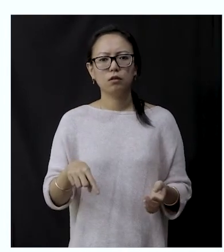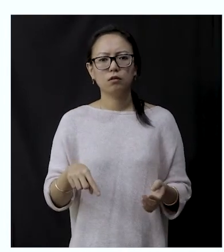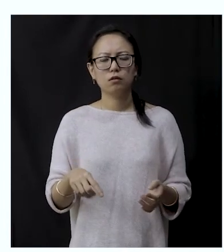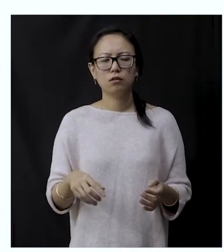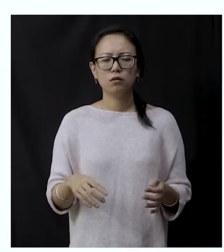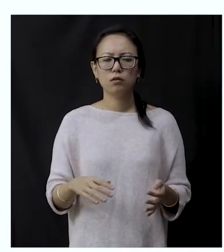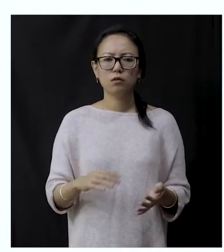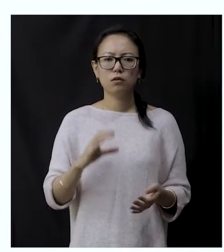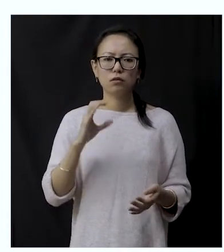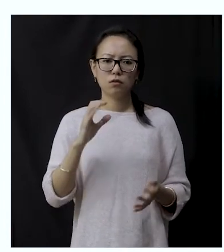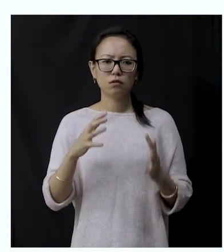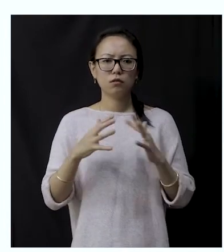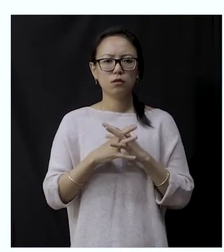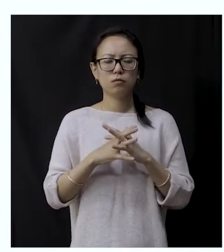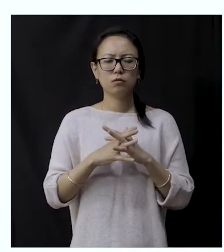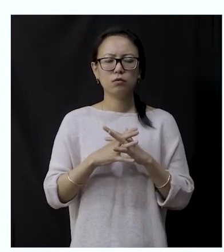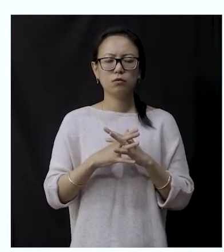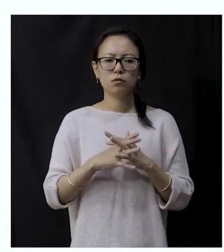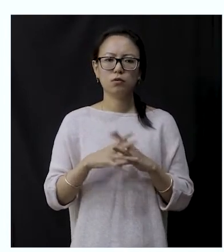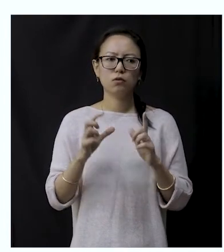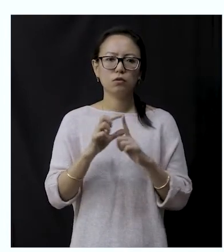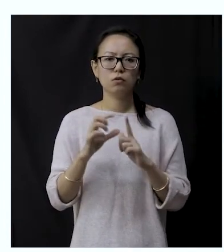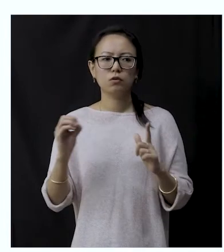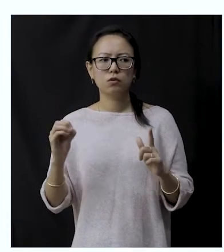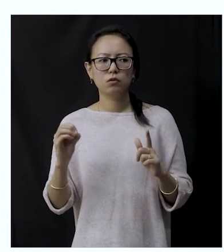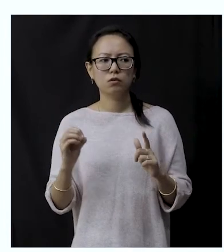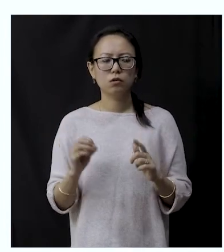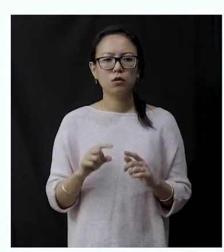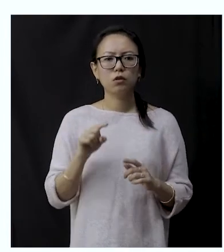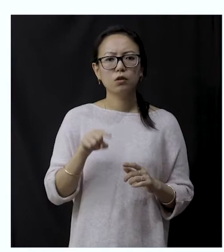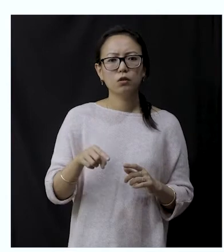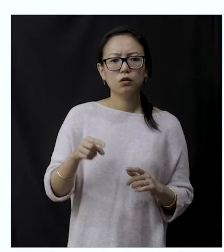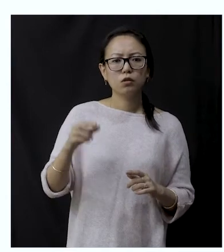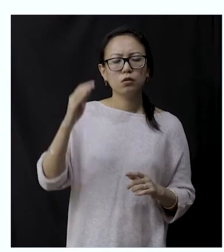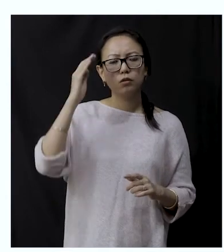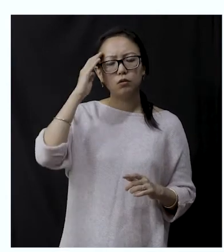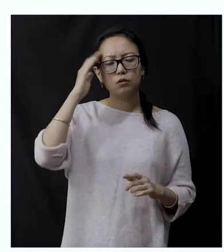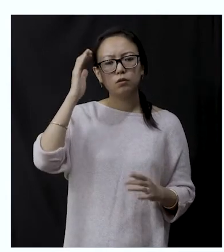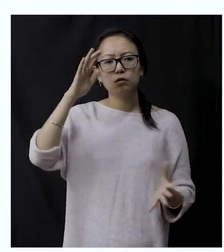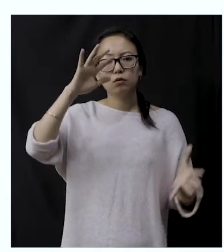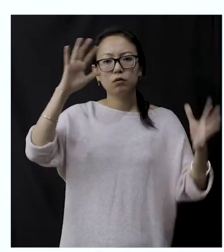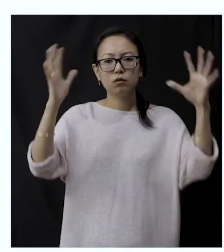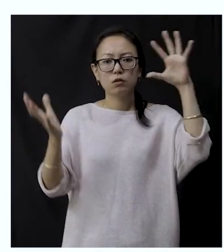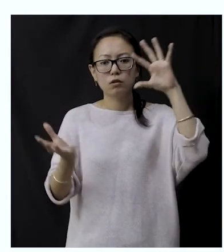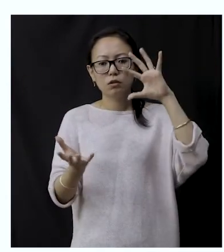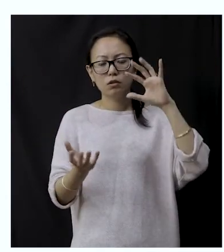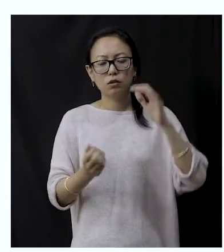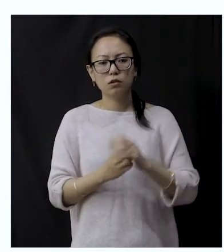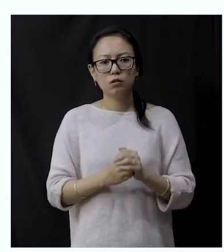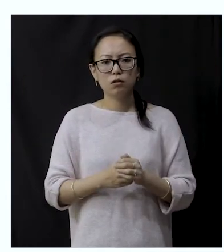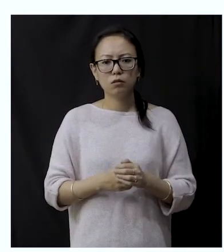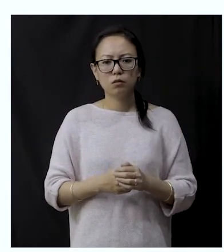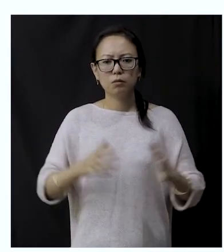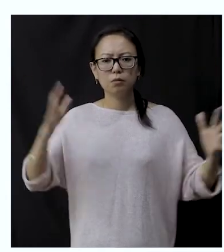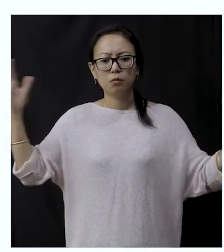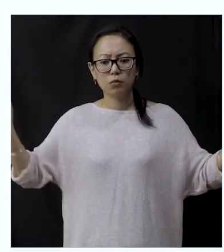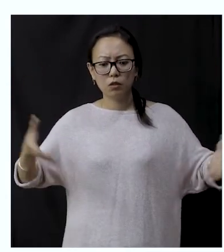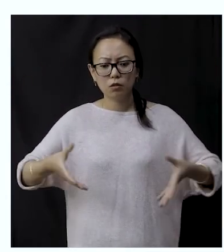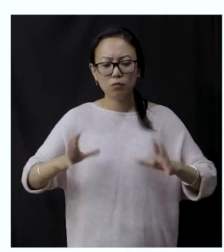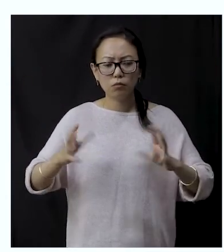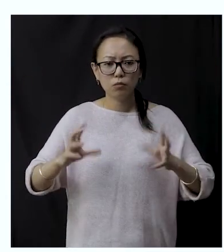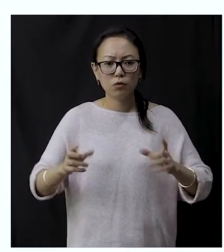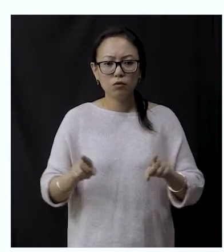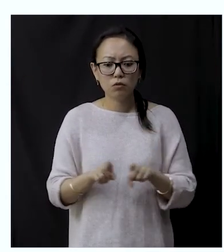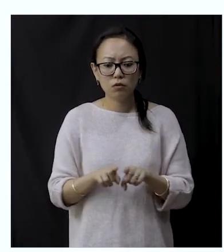today that the Earth is a big ball, right? But now when you look down, the